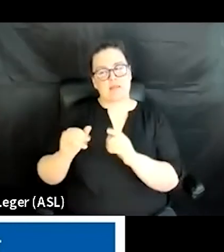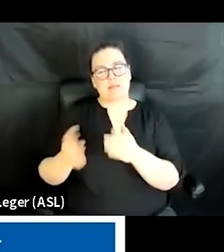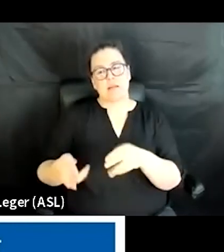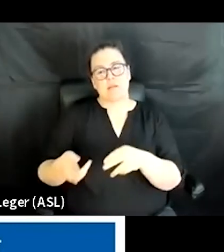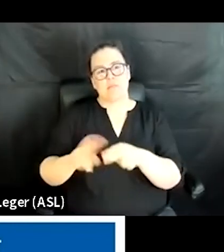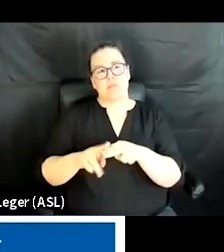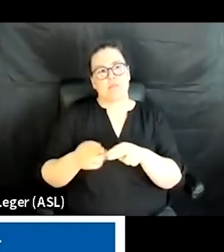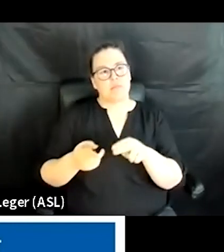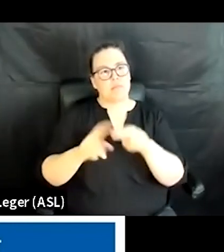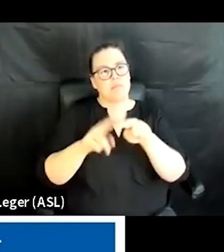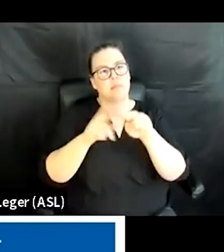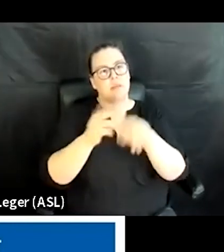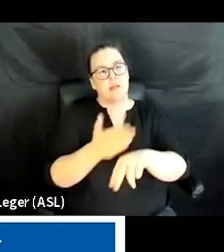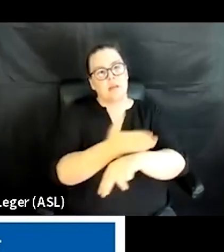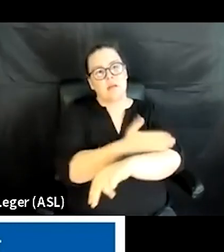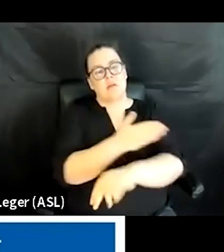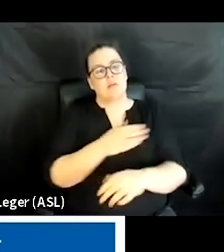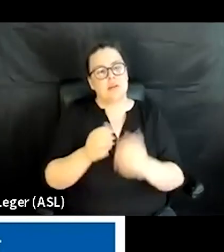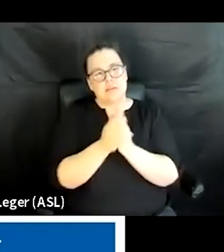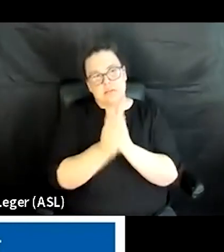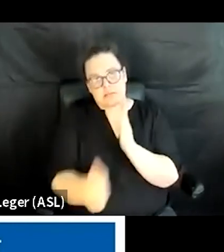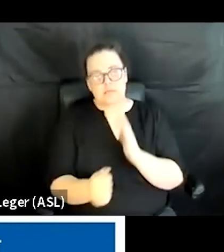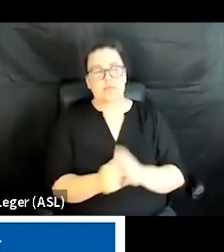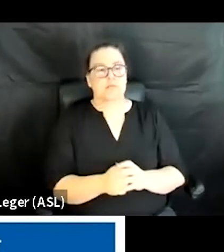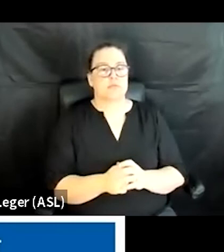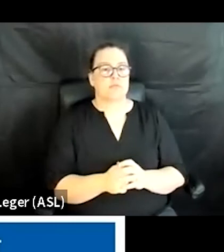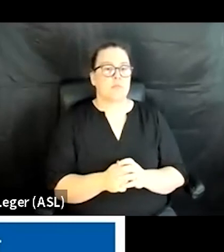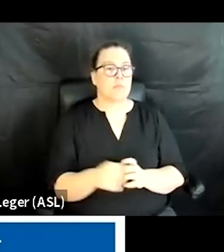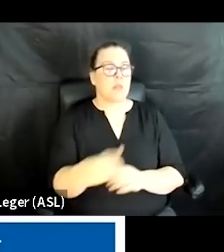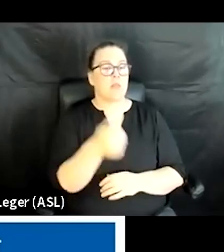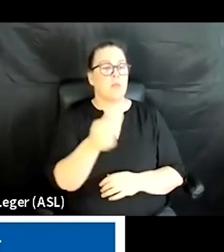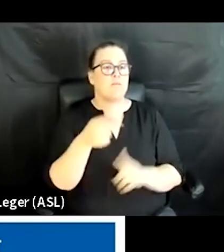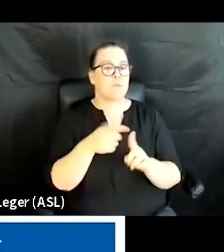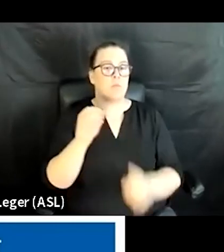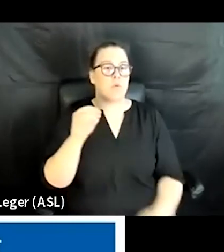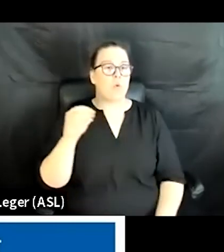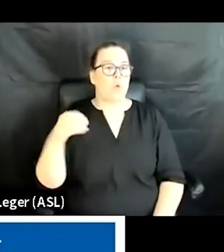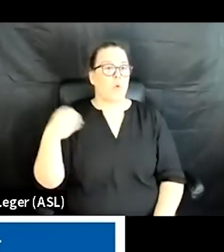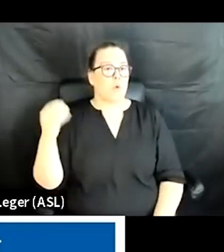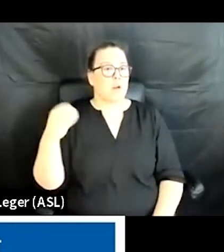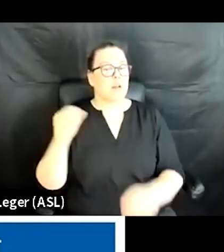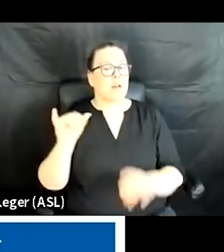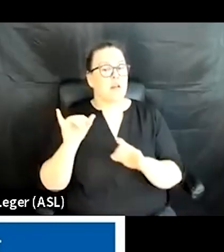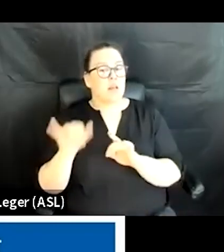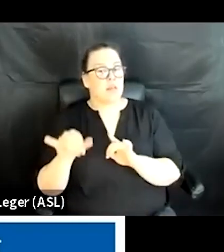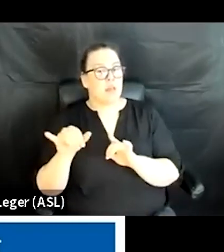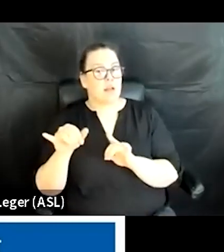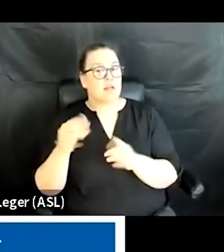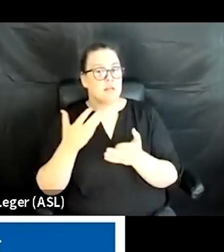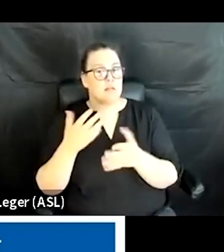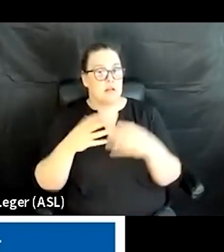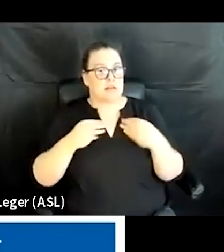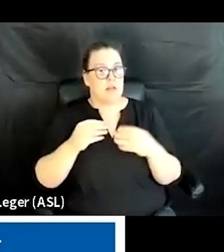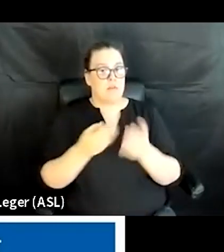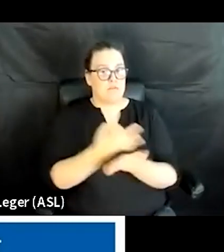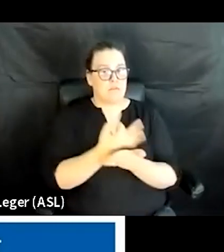of individuals. And then the second one is from Oregon. There's a bill that requires the Oregon Health Authority to expand funding, develop programs,